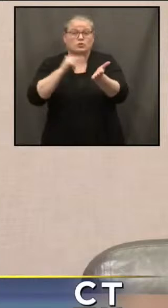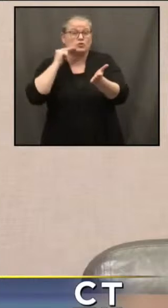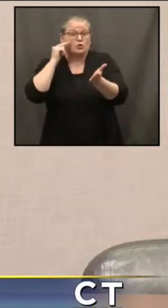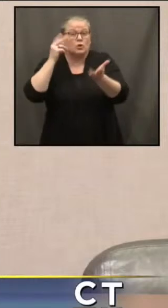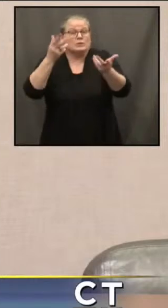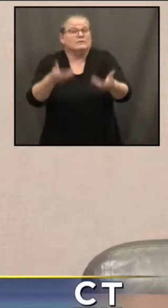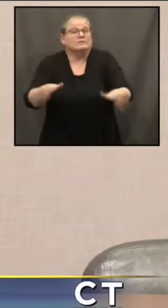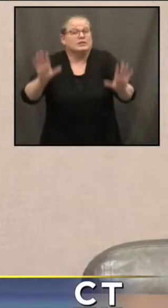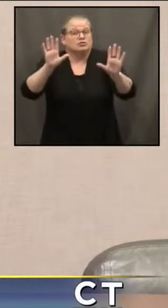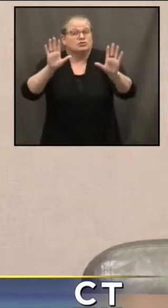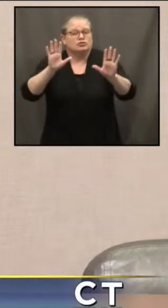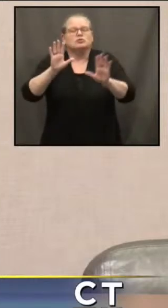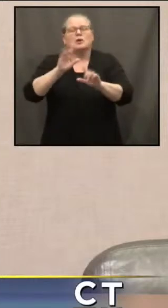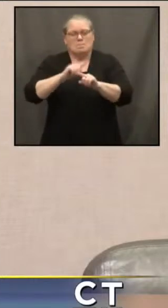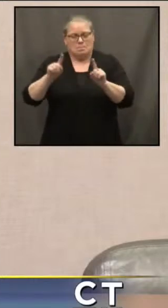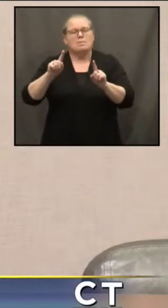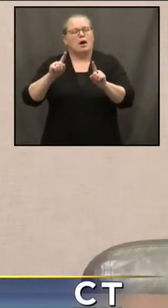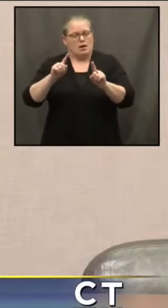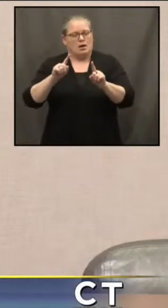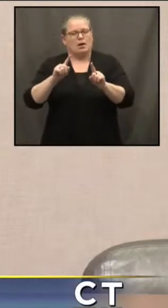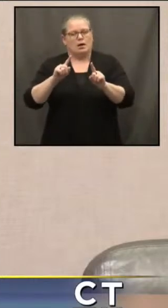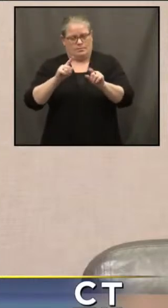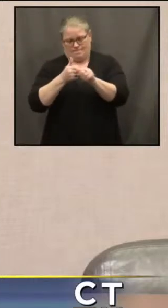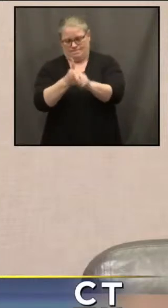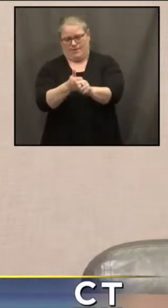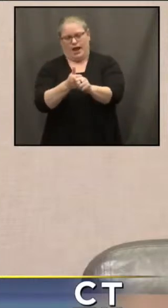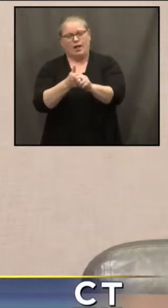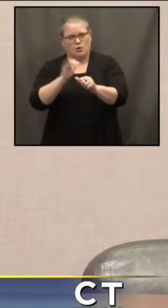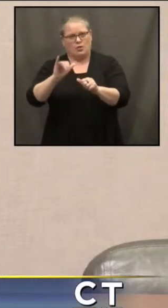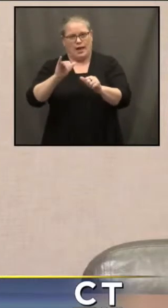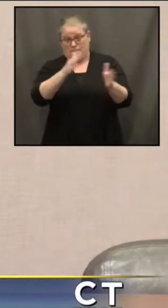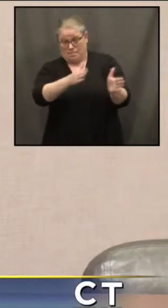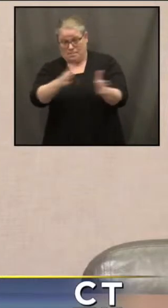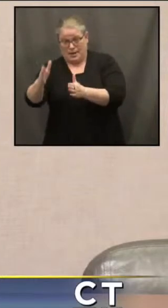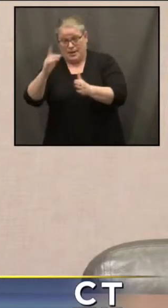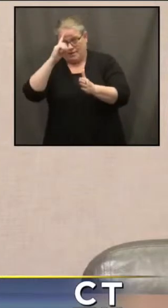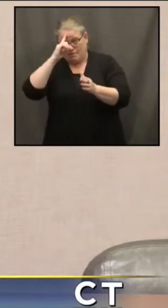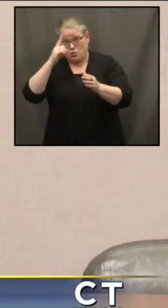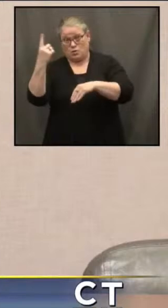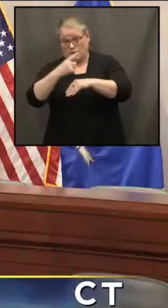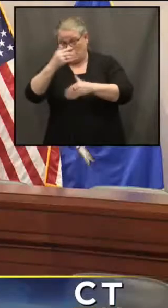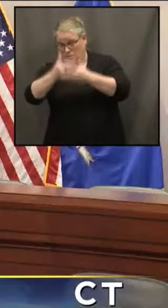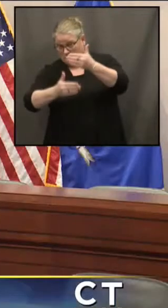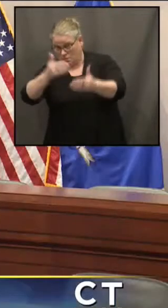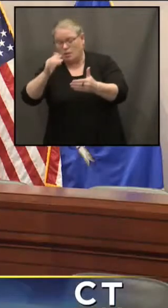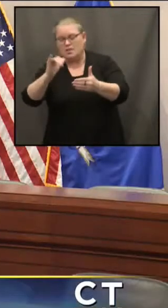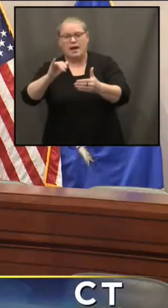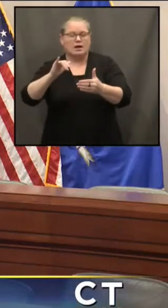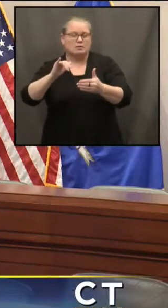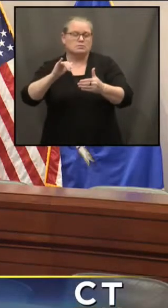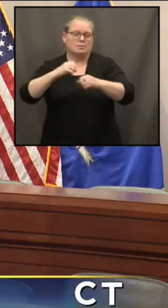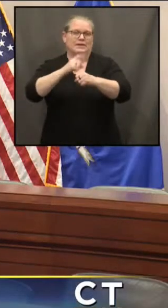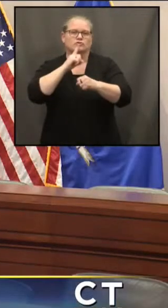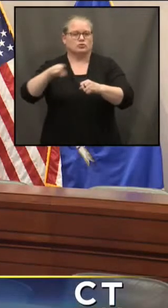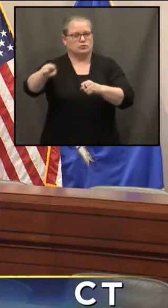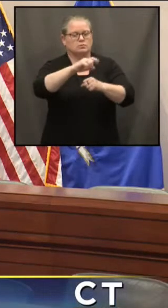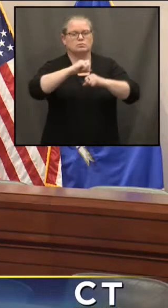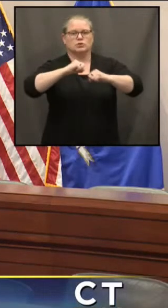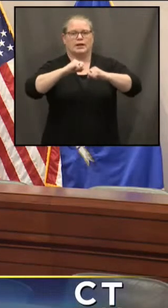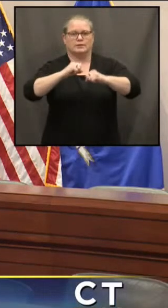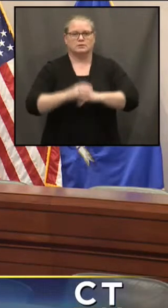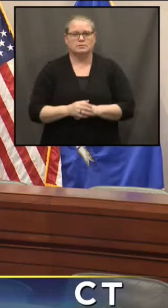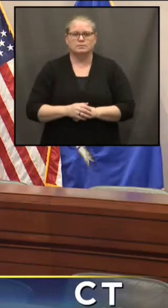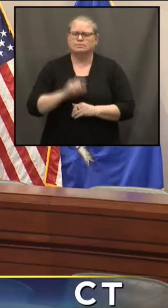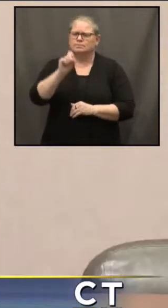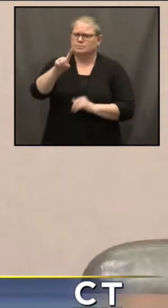but we are well on track to make sure that this population is protected. And is this something the state is funding?